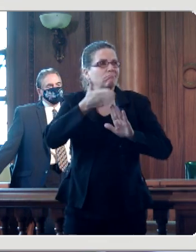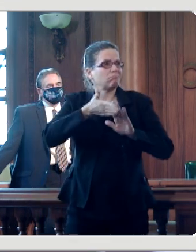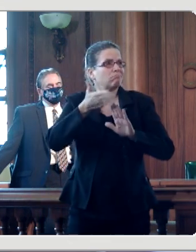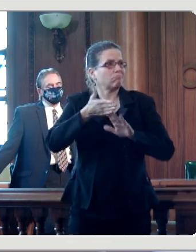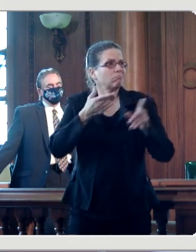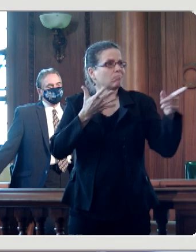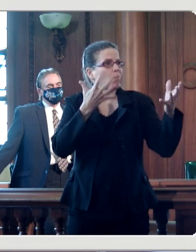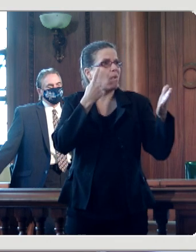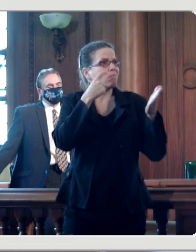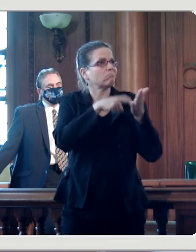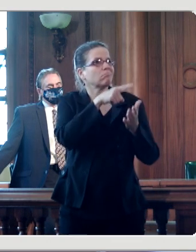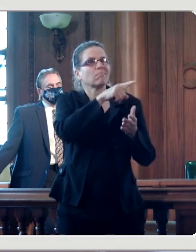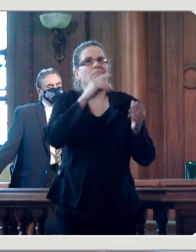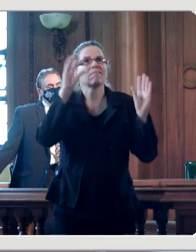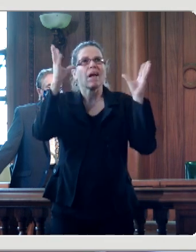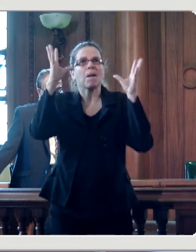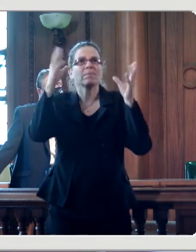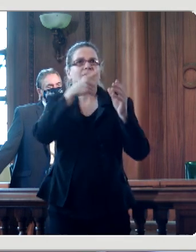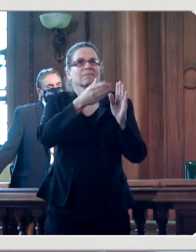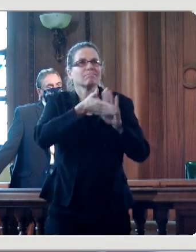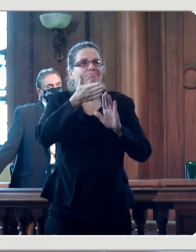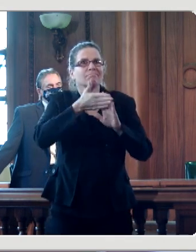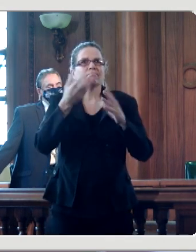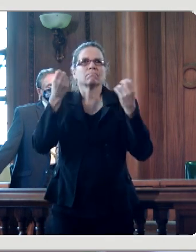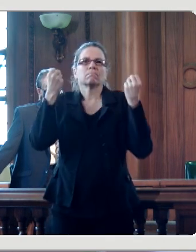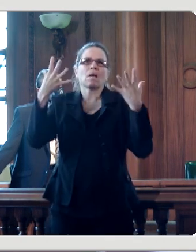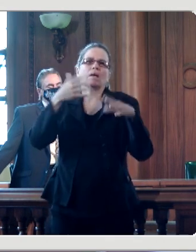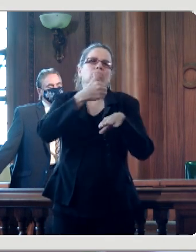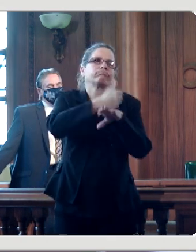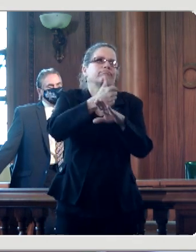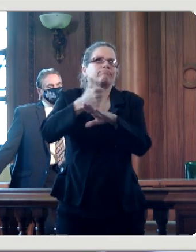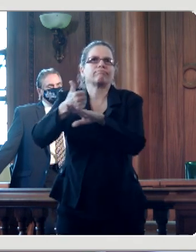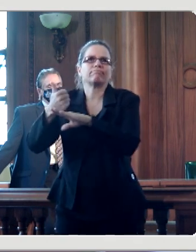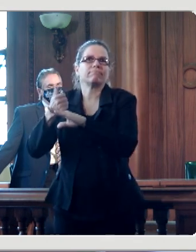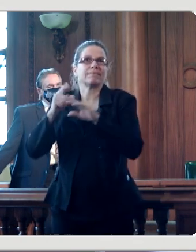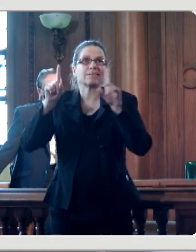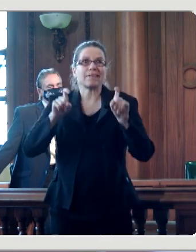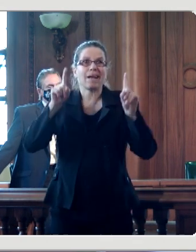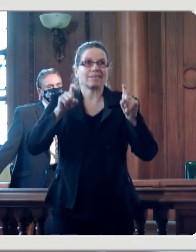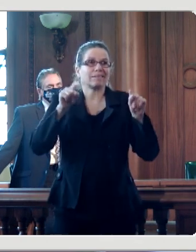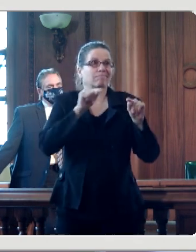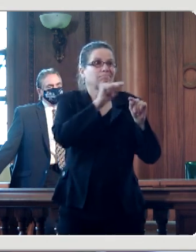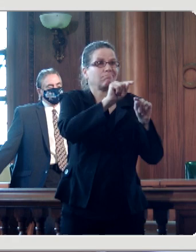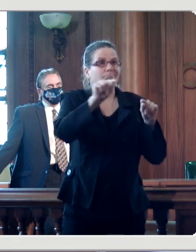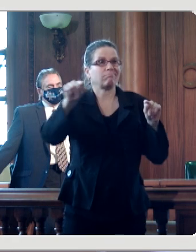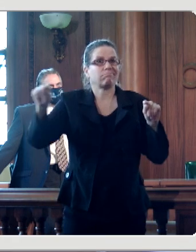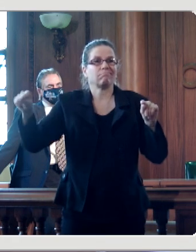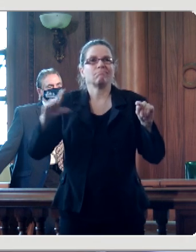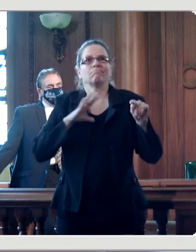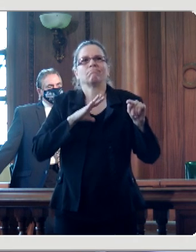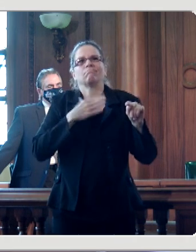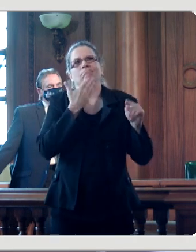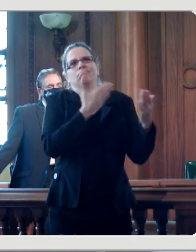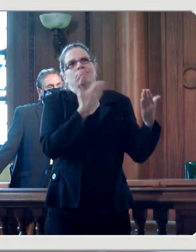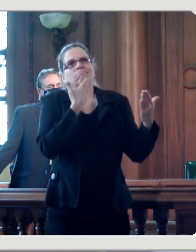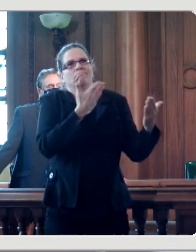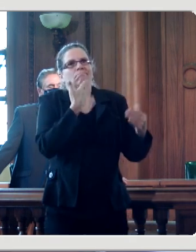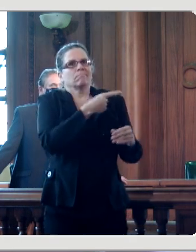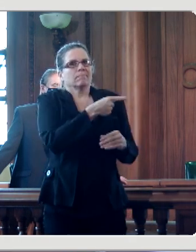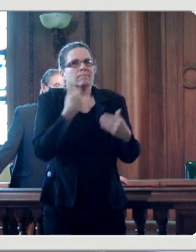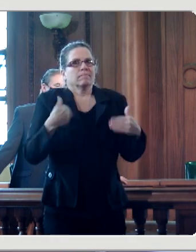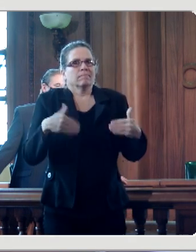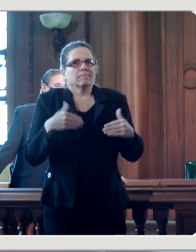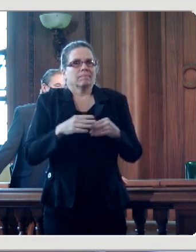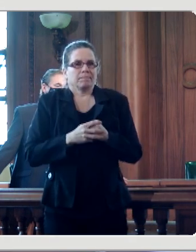they have done as far as testing is concerned, and I will give you their numbers shortly. It is amazing